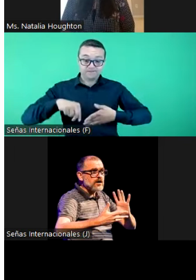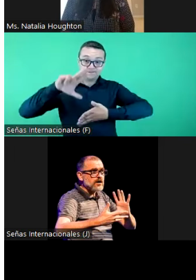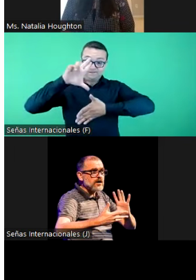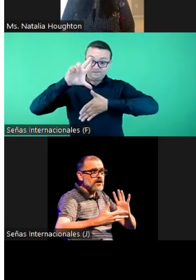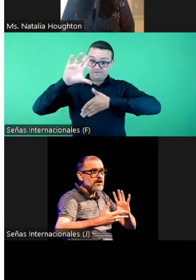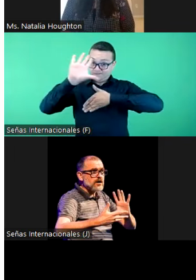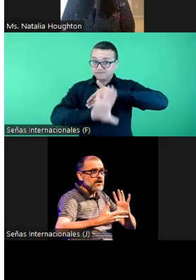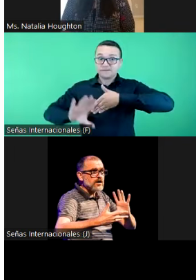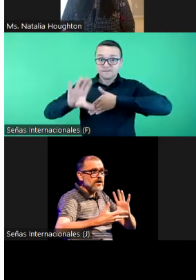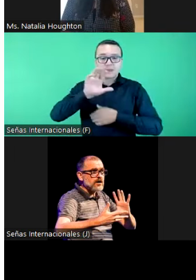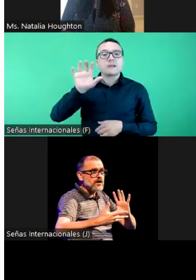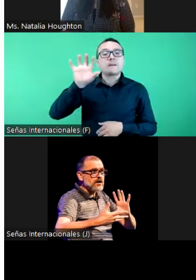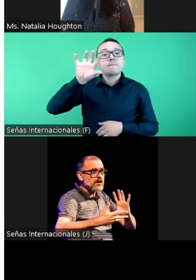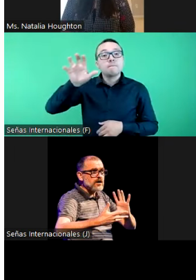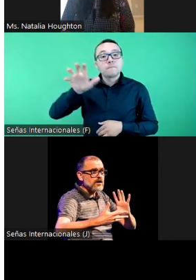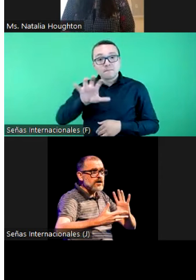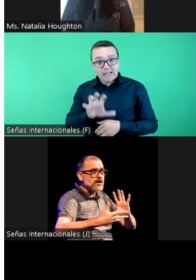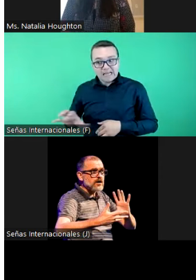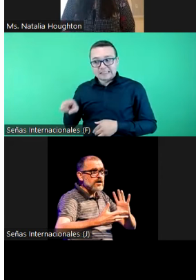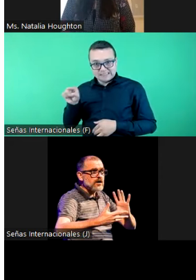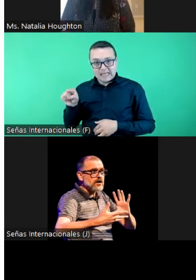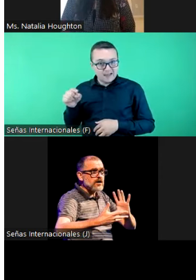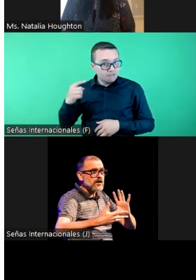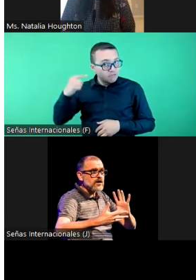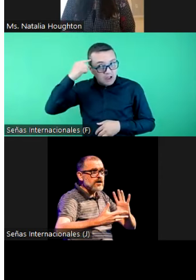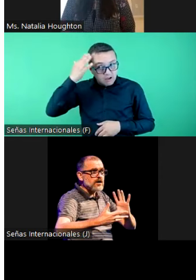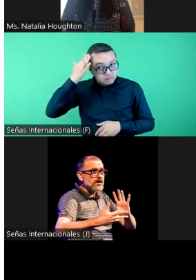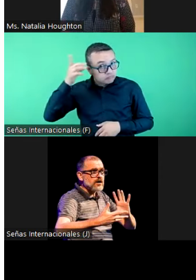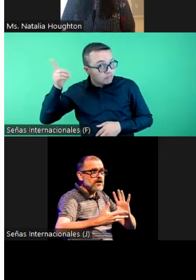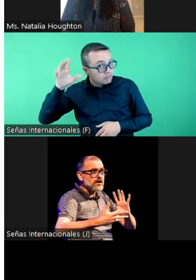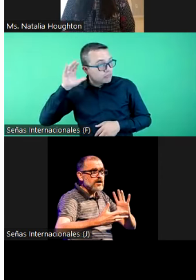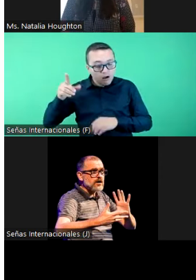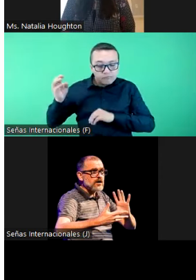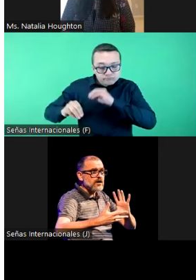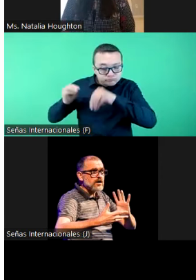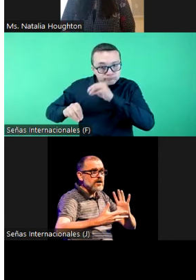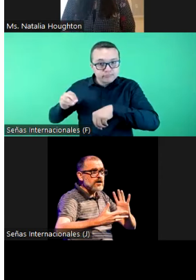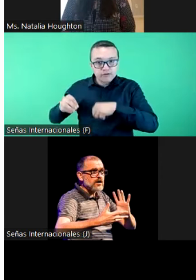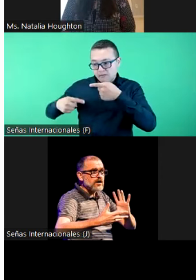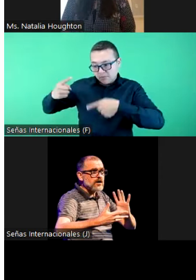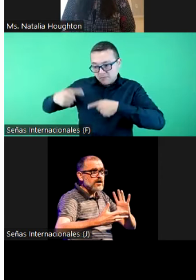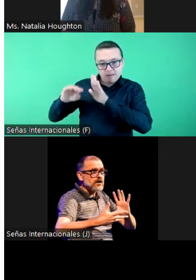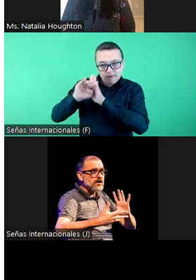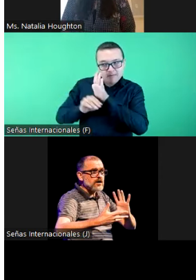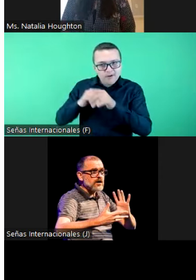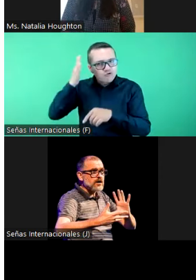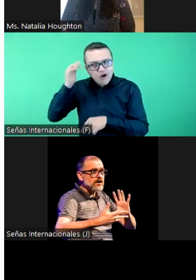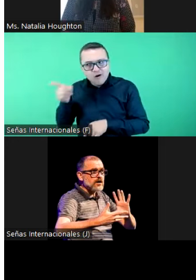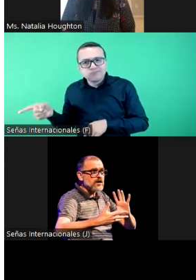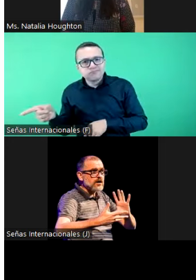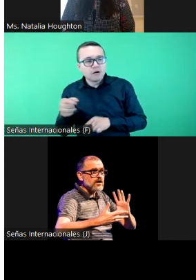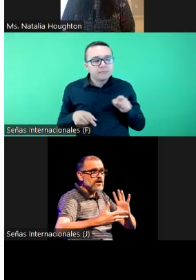the region, many of the countries are talking about transforming their health services